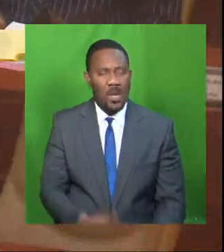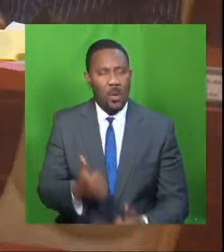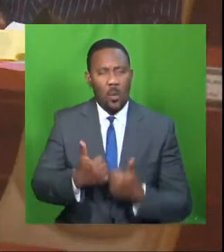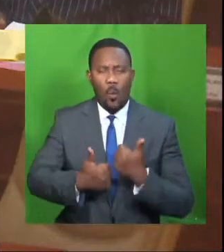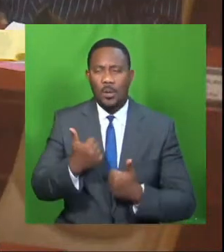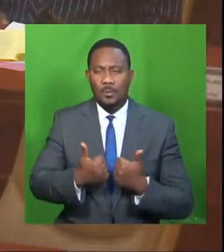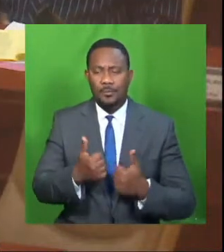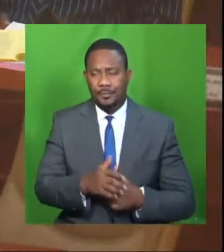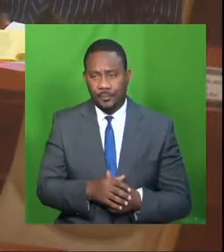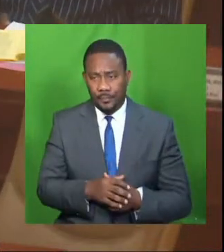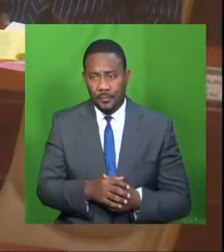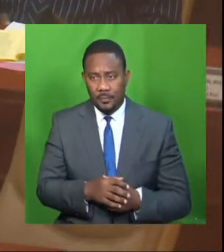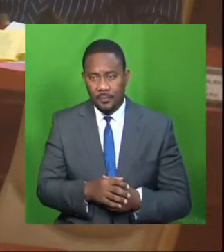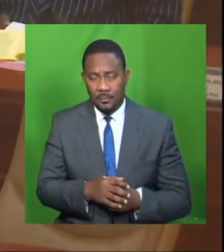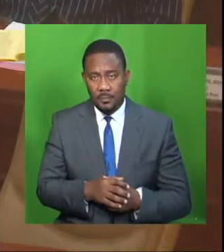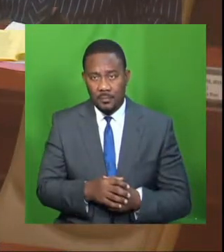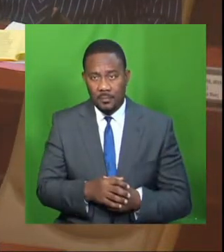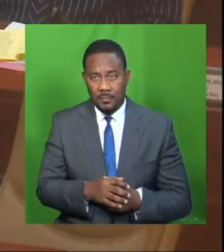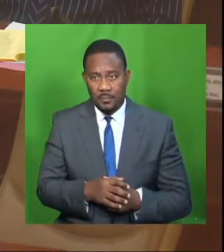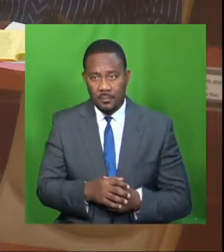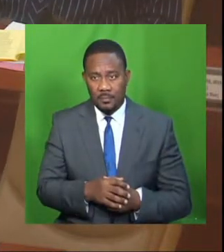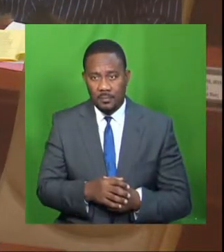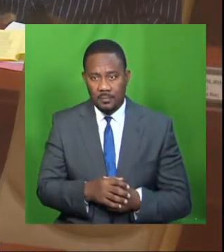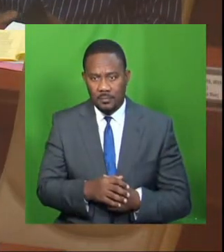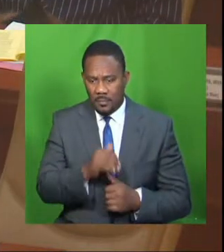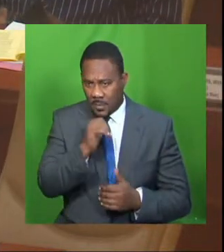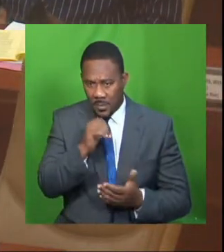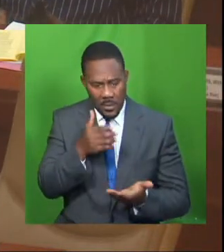Yes, leadership. Any guidance?